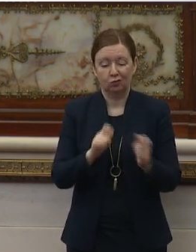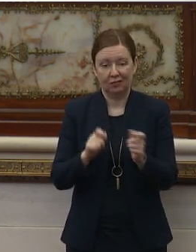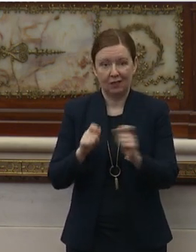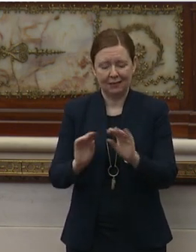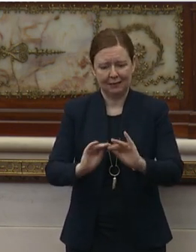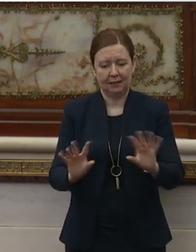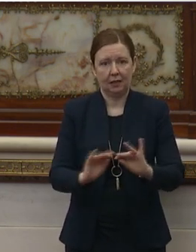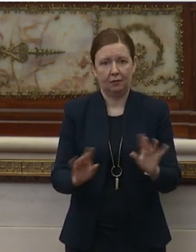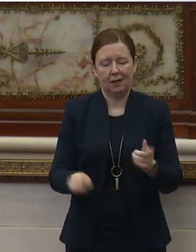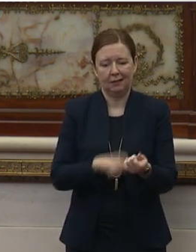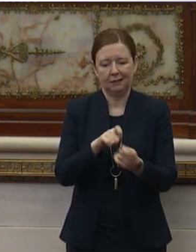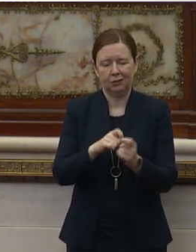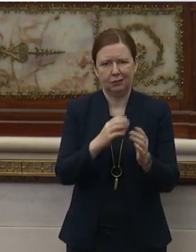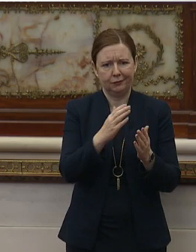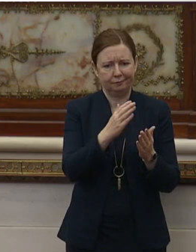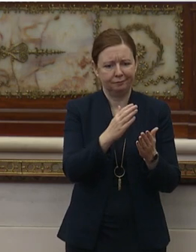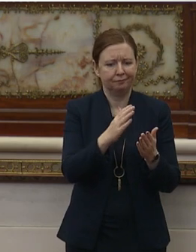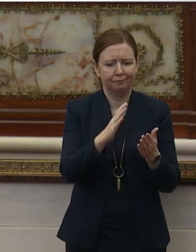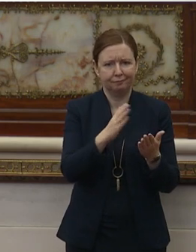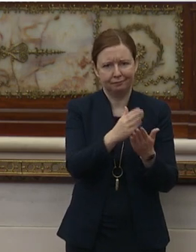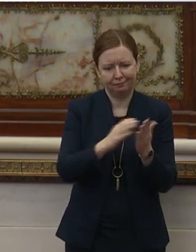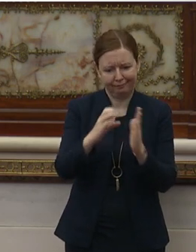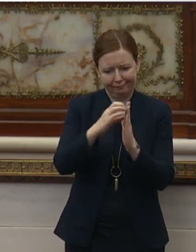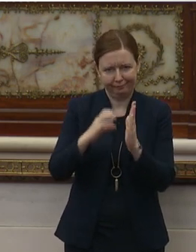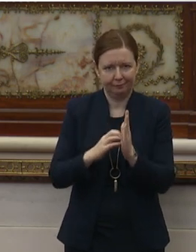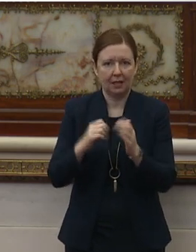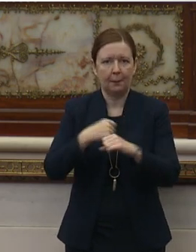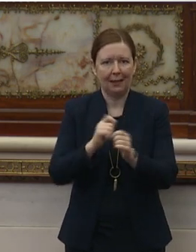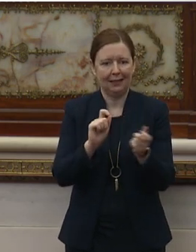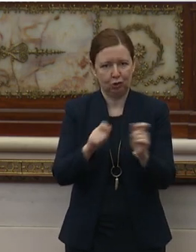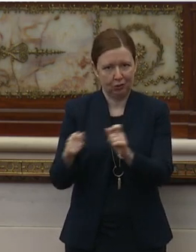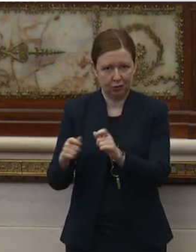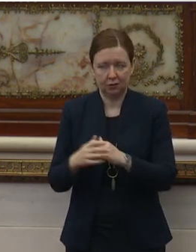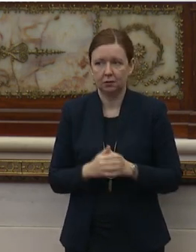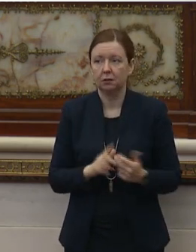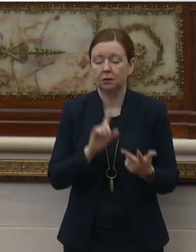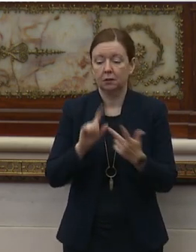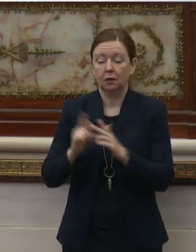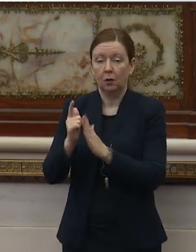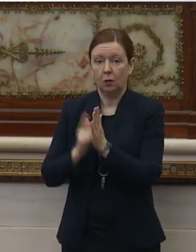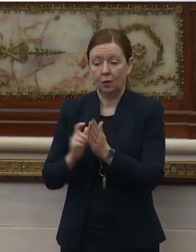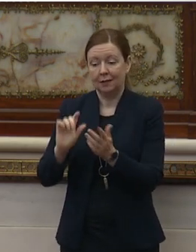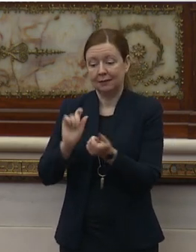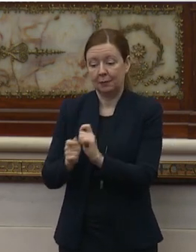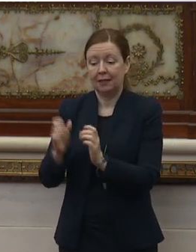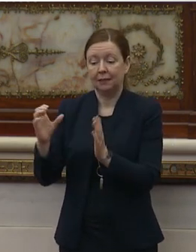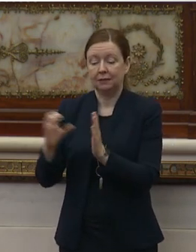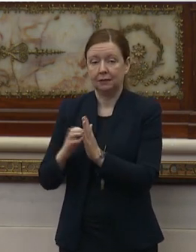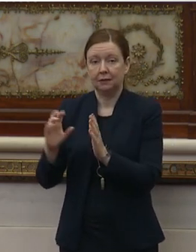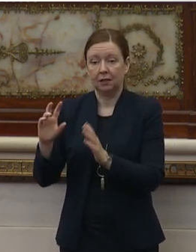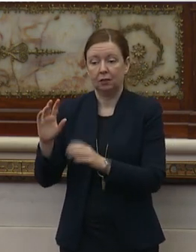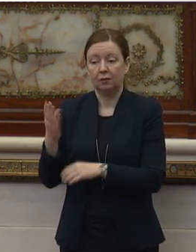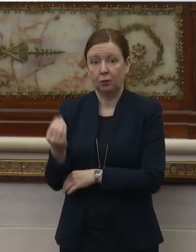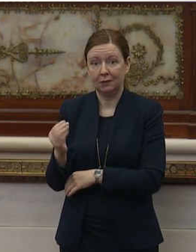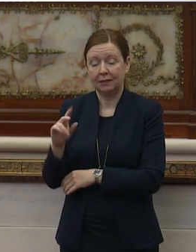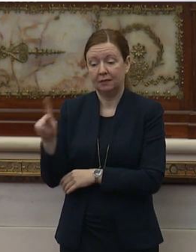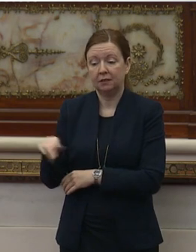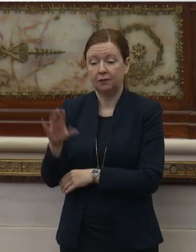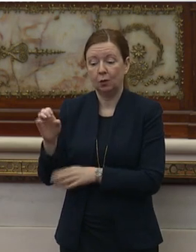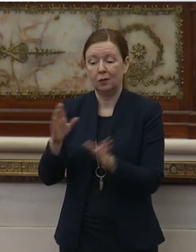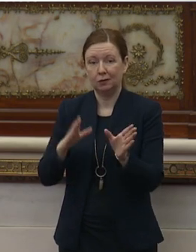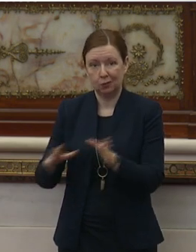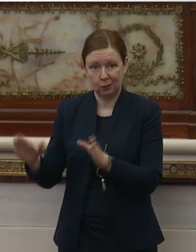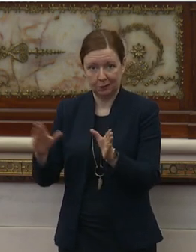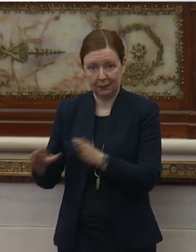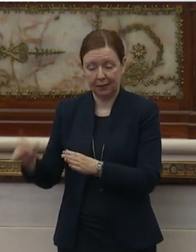and clarifying certain provisions and making related changes, and an ordinance amending Title 14 of the Philadelphia Code entitled Zoning and Planning